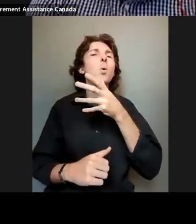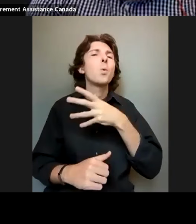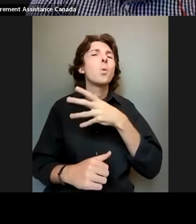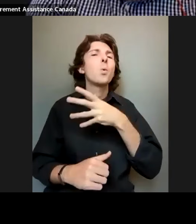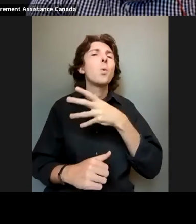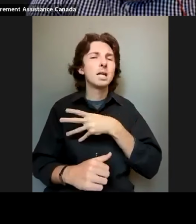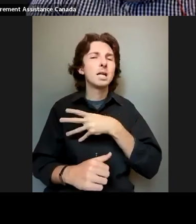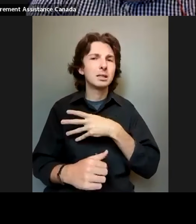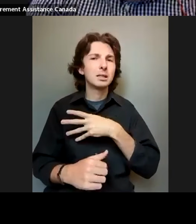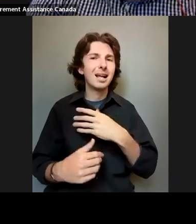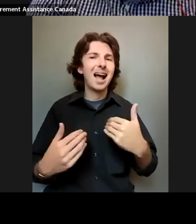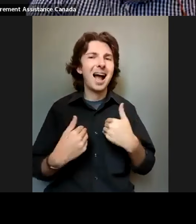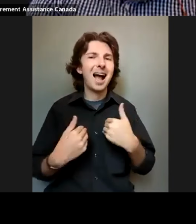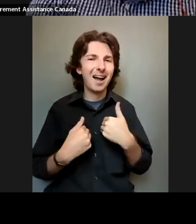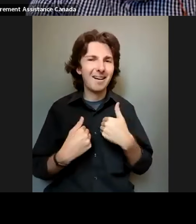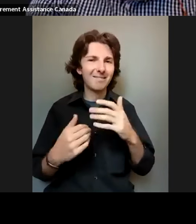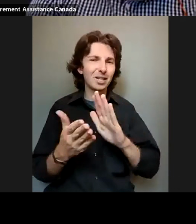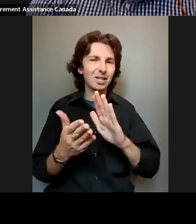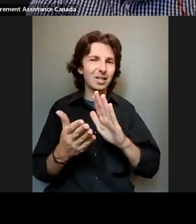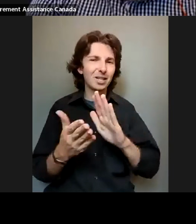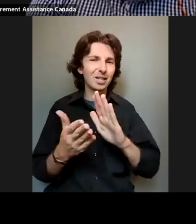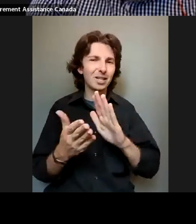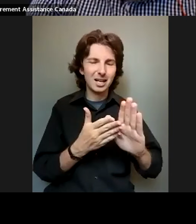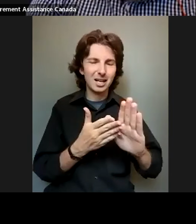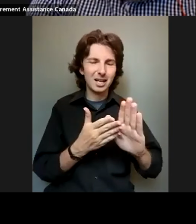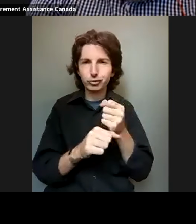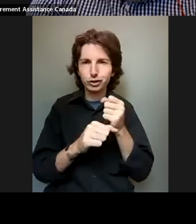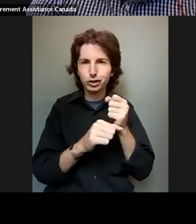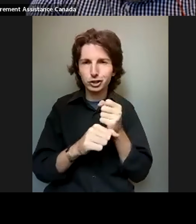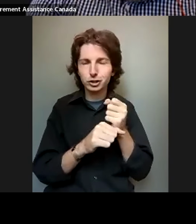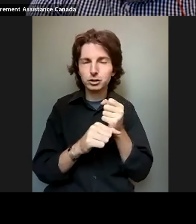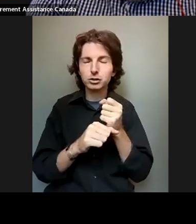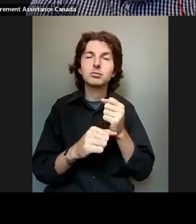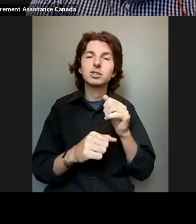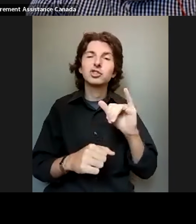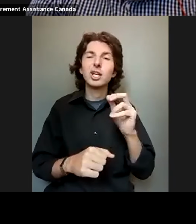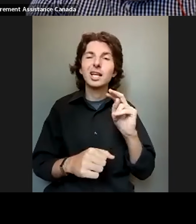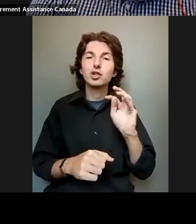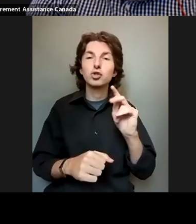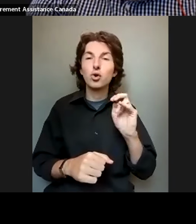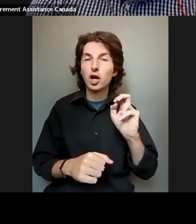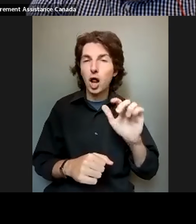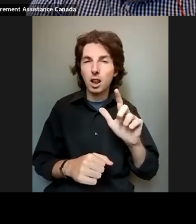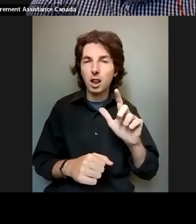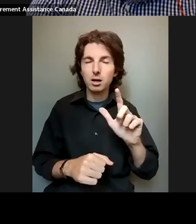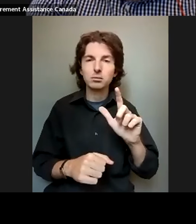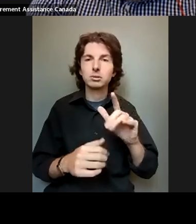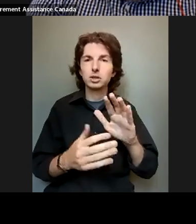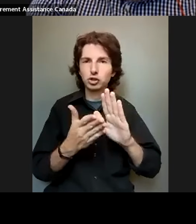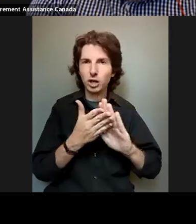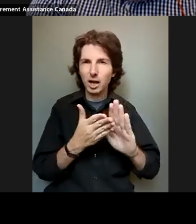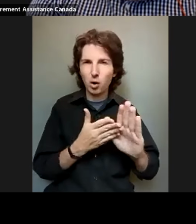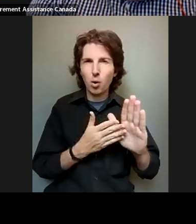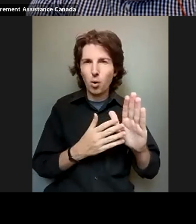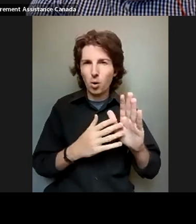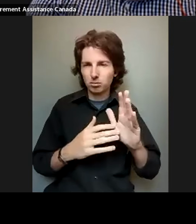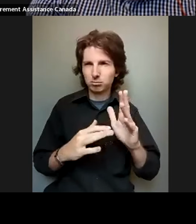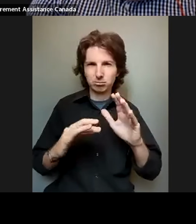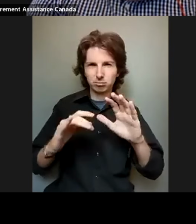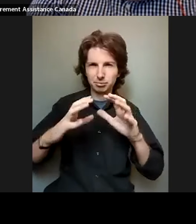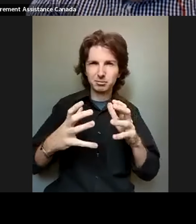janitorial contracts from GovBC and specifically our First